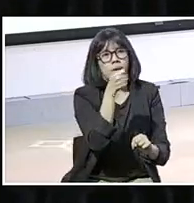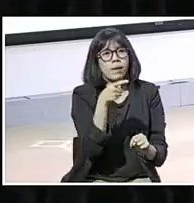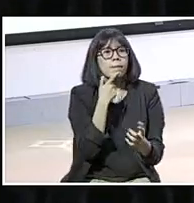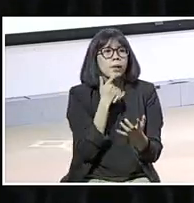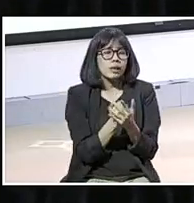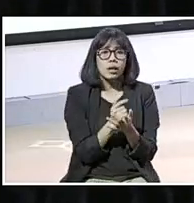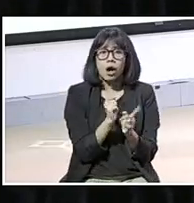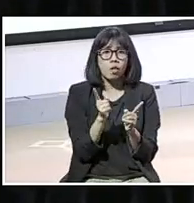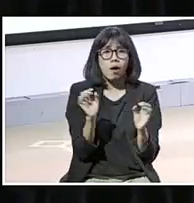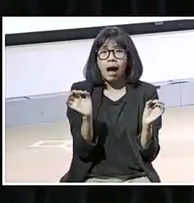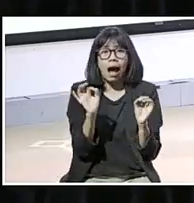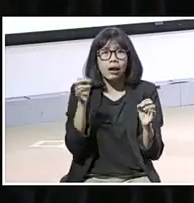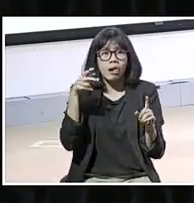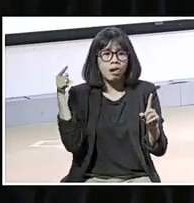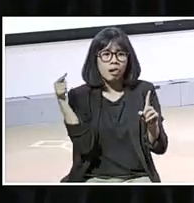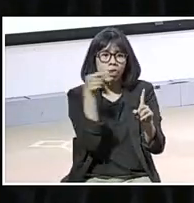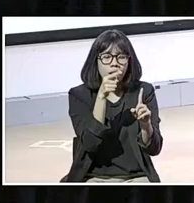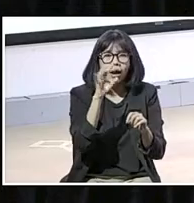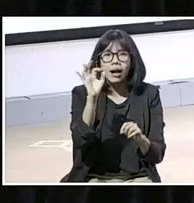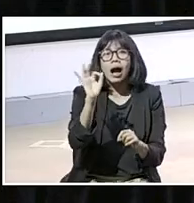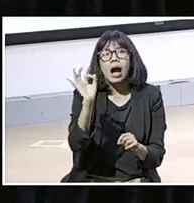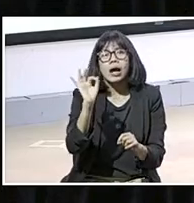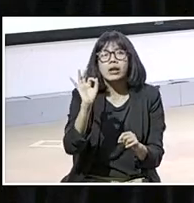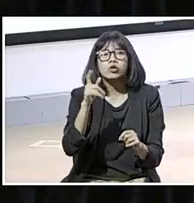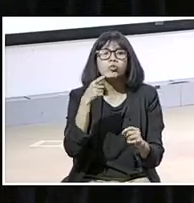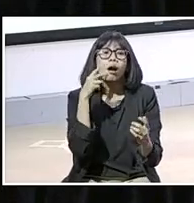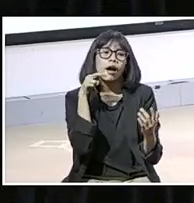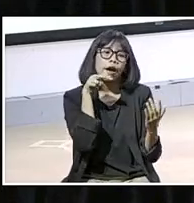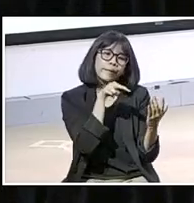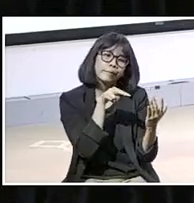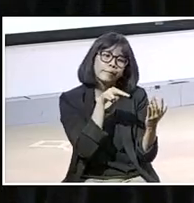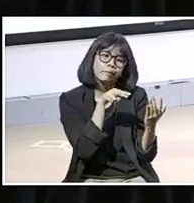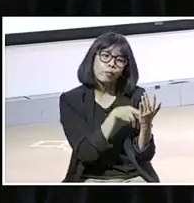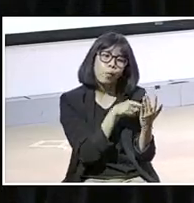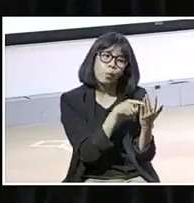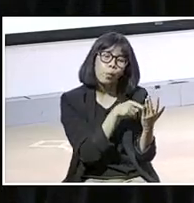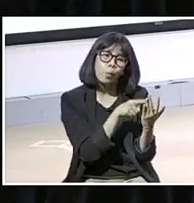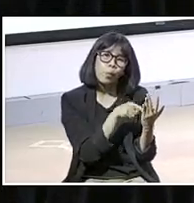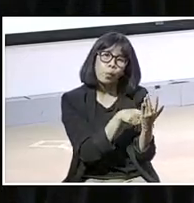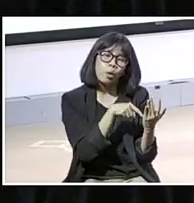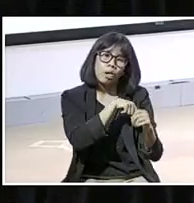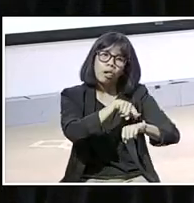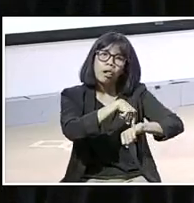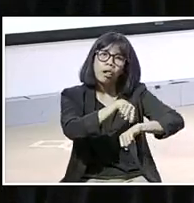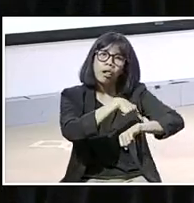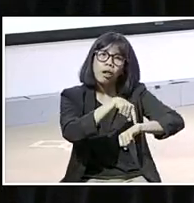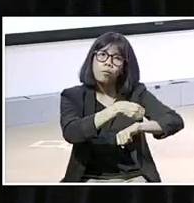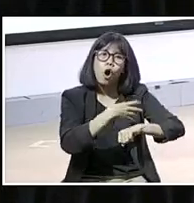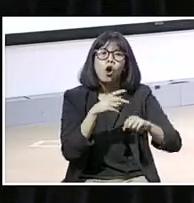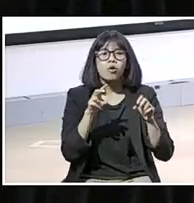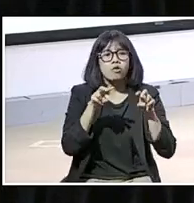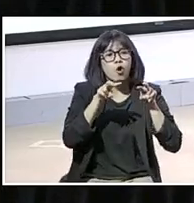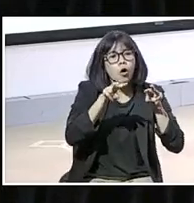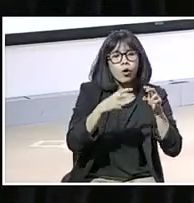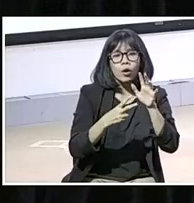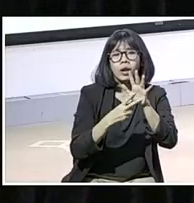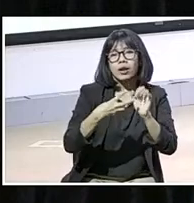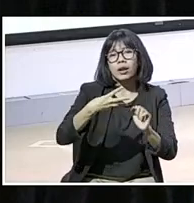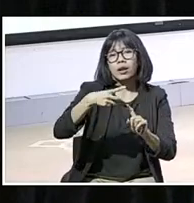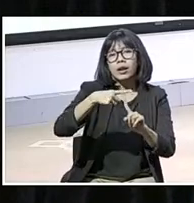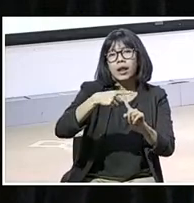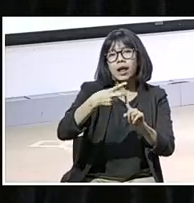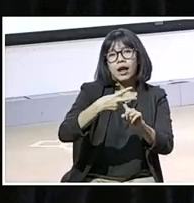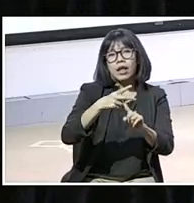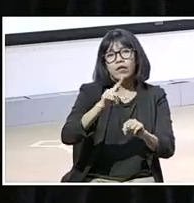you're not going to accomplish your dream watching your phone, looking at your phone, watching Netflix all day, or something like that. Mm-hmm.